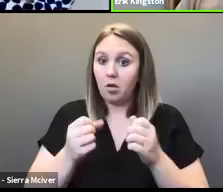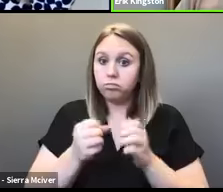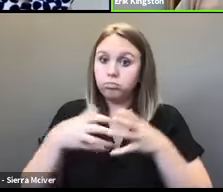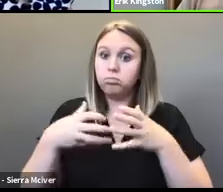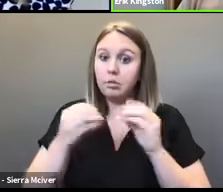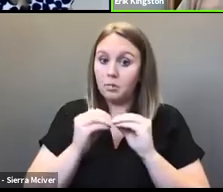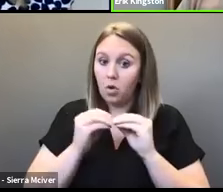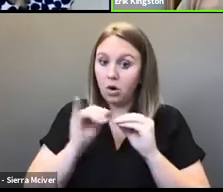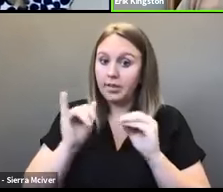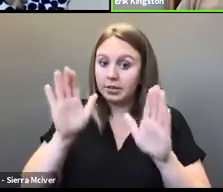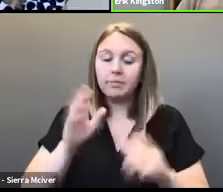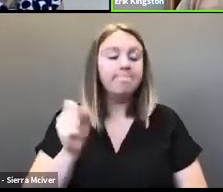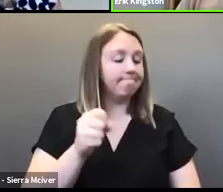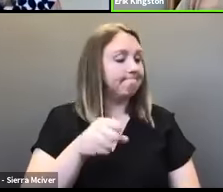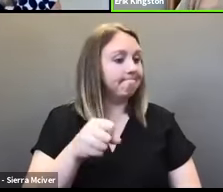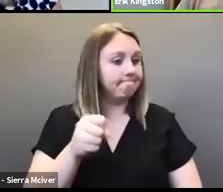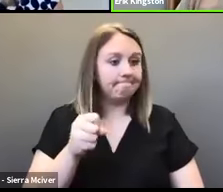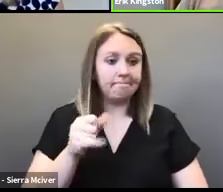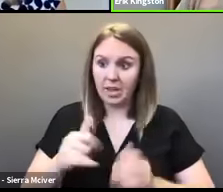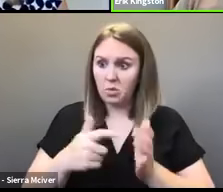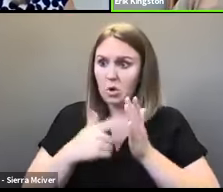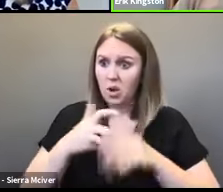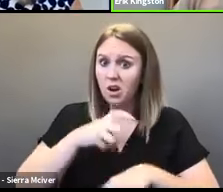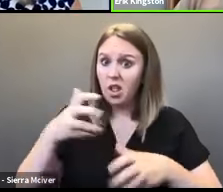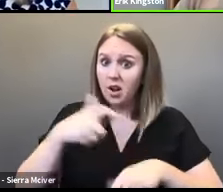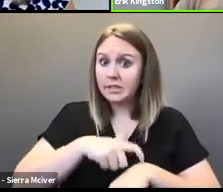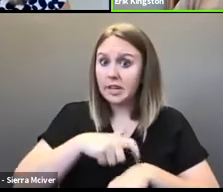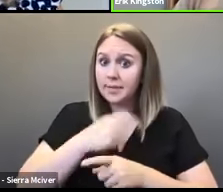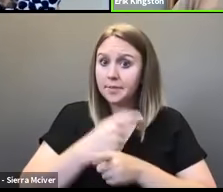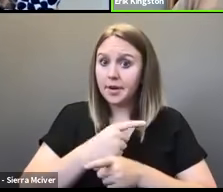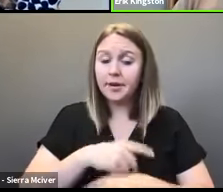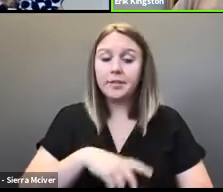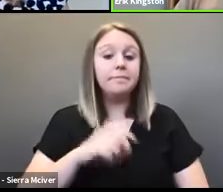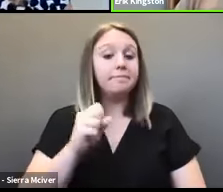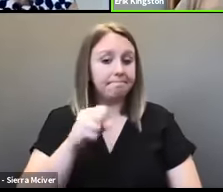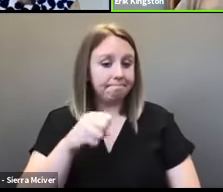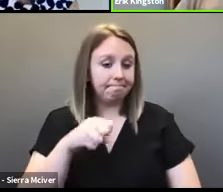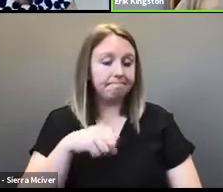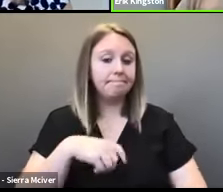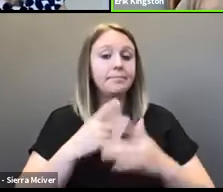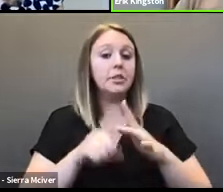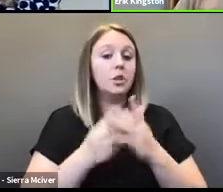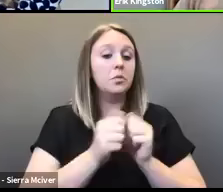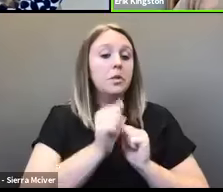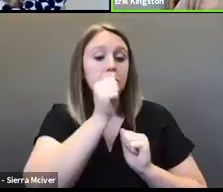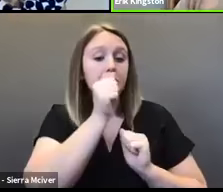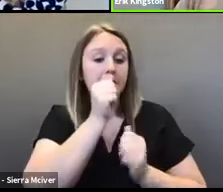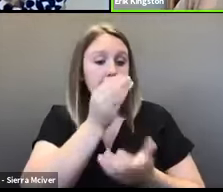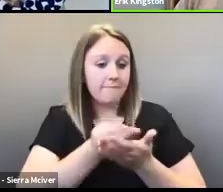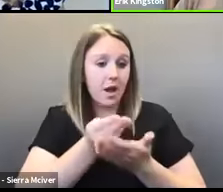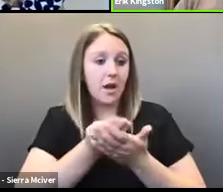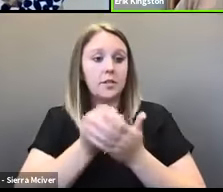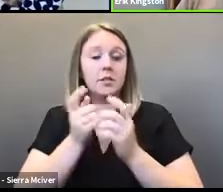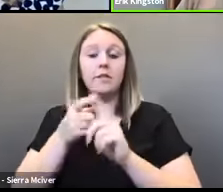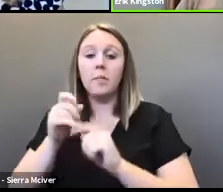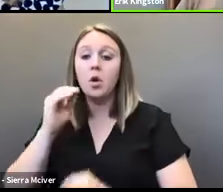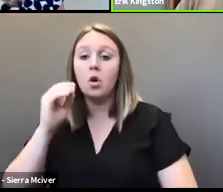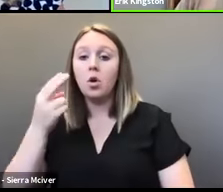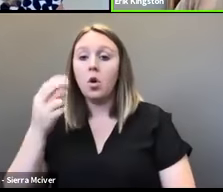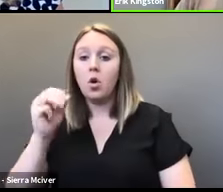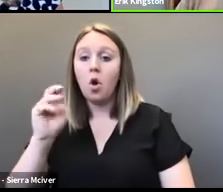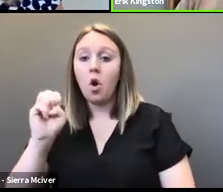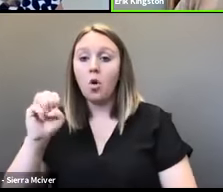money took a little bit of time, huh? Yeah. We, we started out with private funds, uh, from our home partnership foundation and then